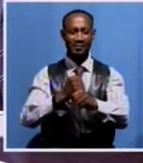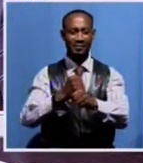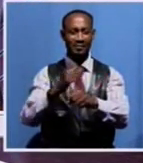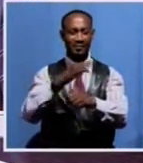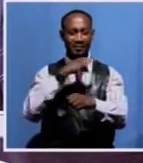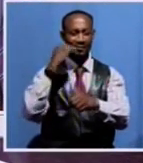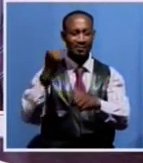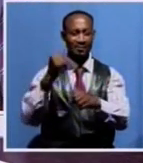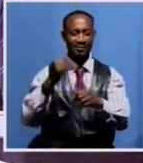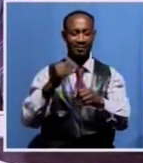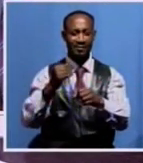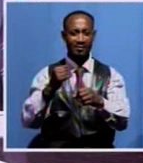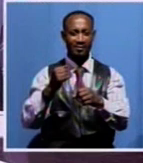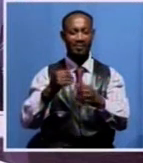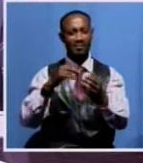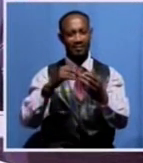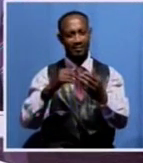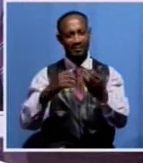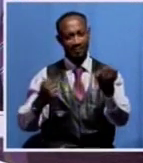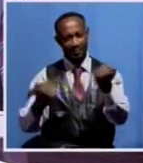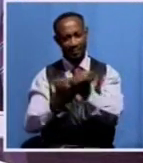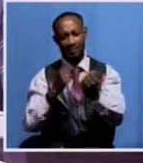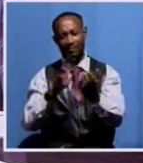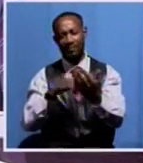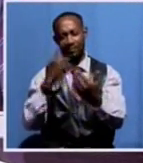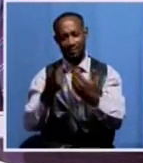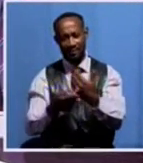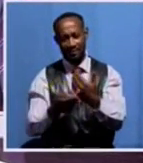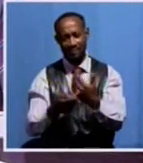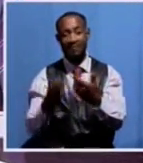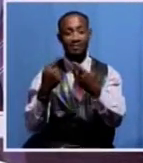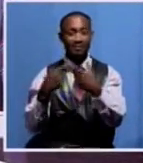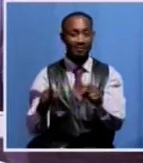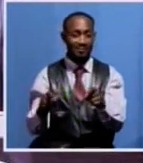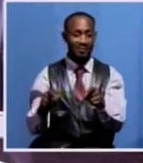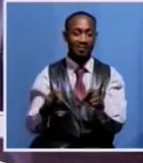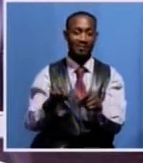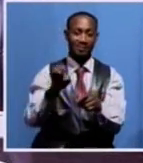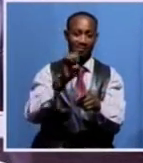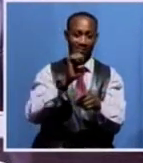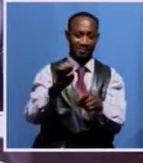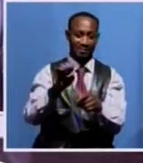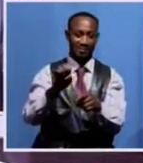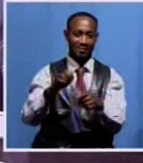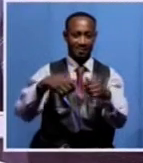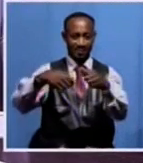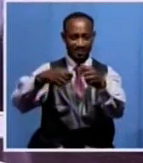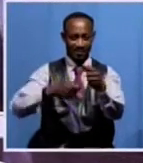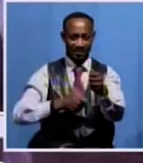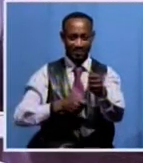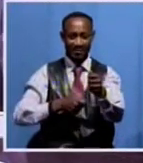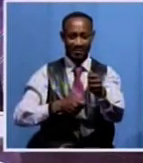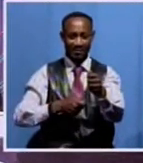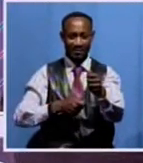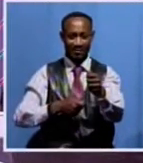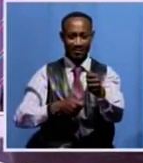input program was carried out using the e-voucher system and resulted